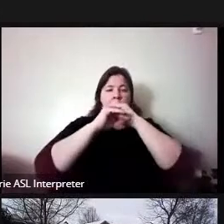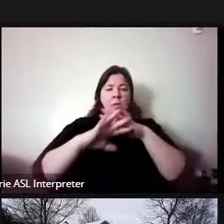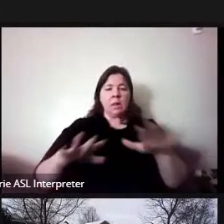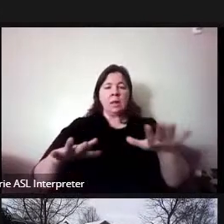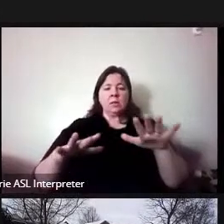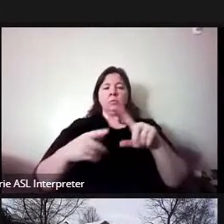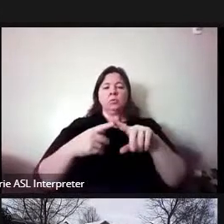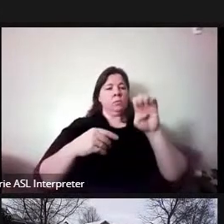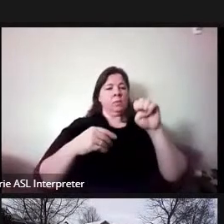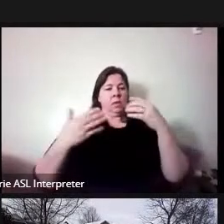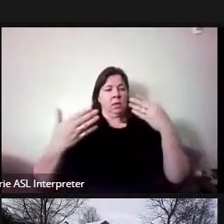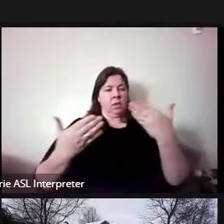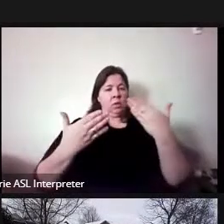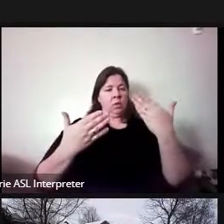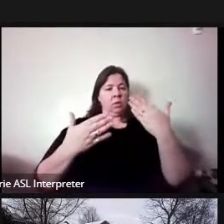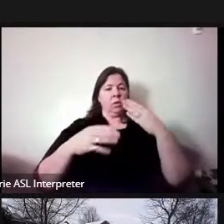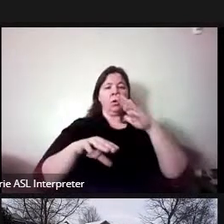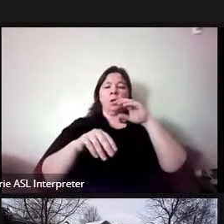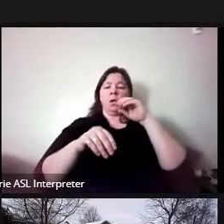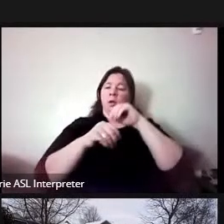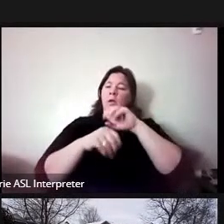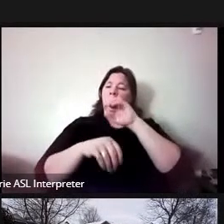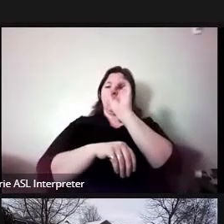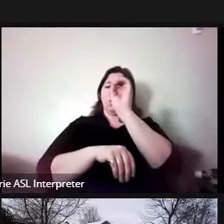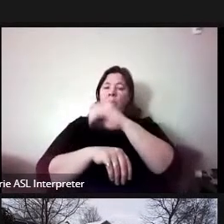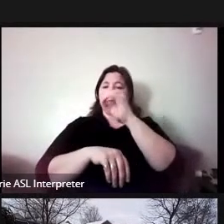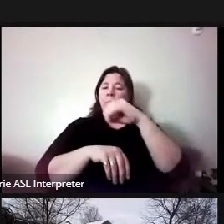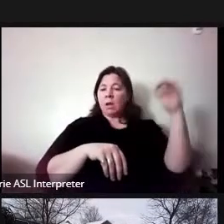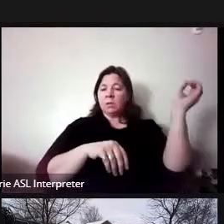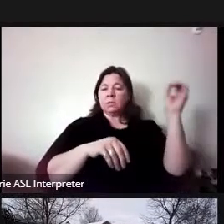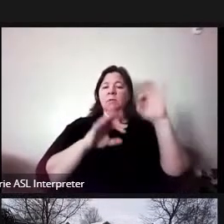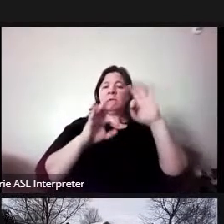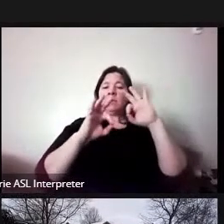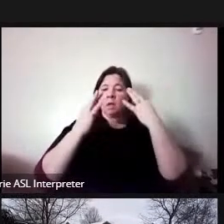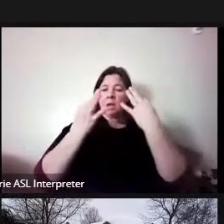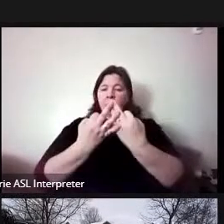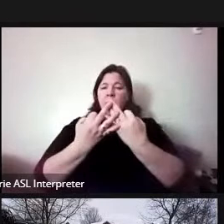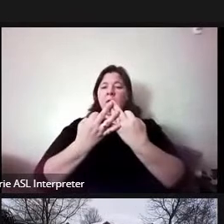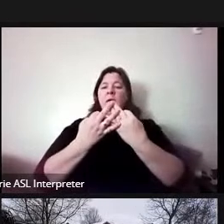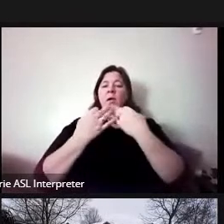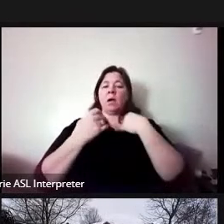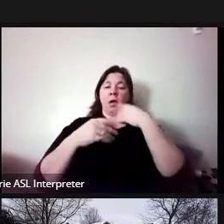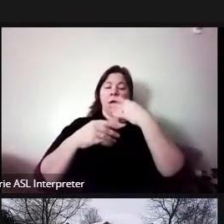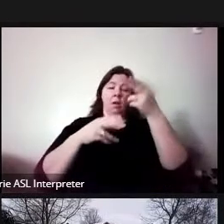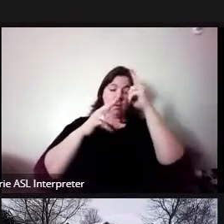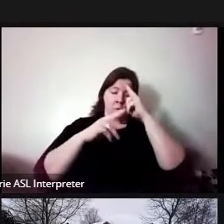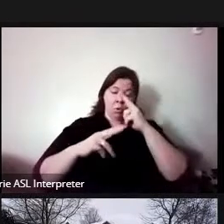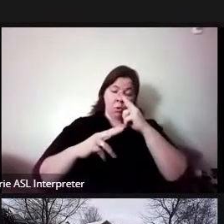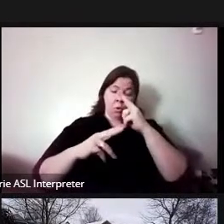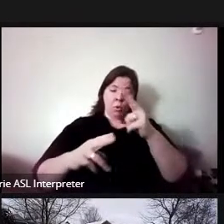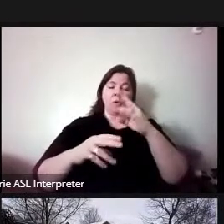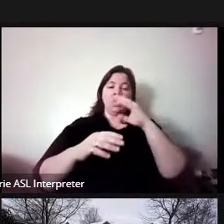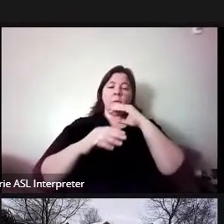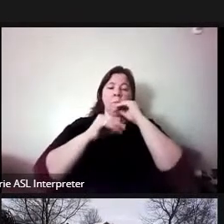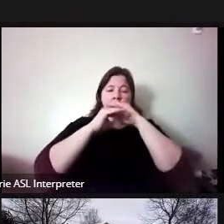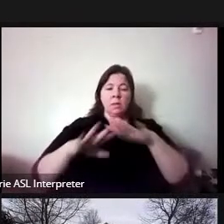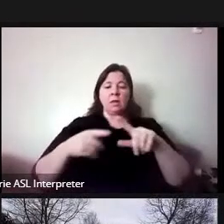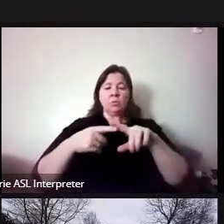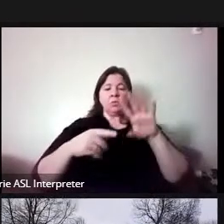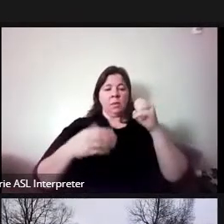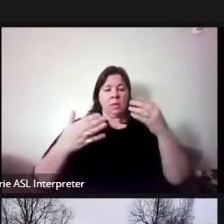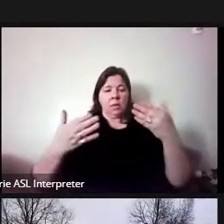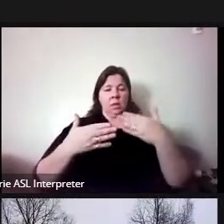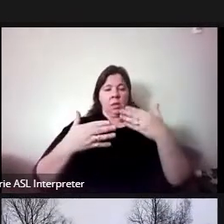be here in the Onpassive family. I'm also honored and blessed to be here, and thank you for allowing me